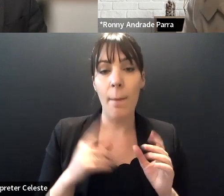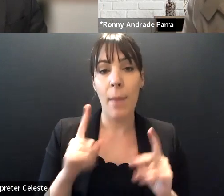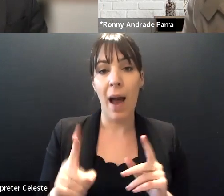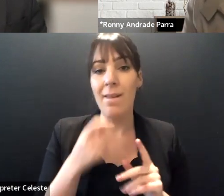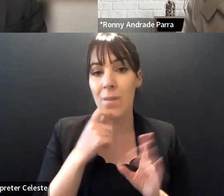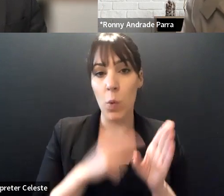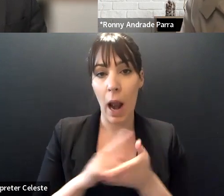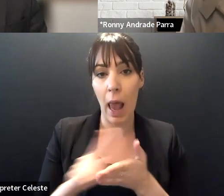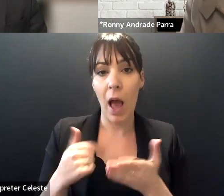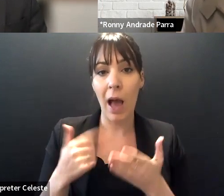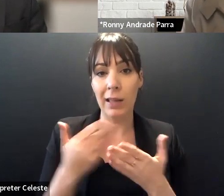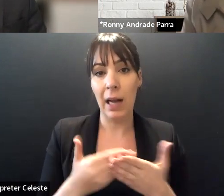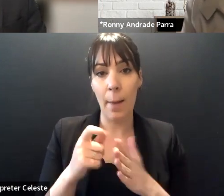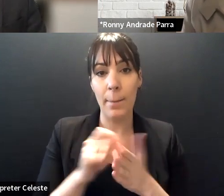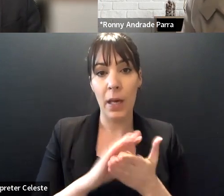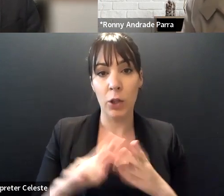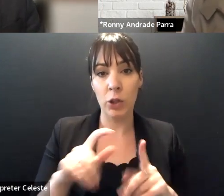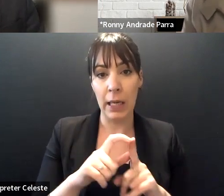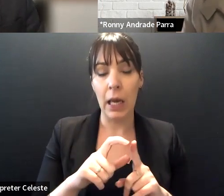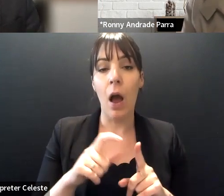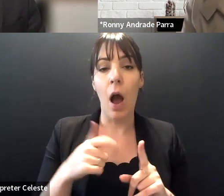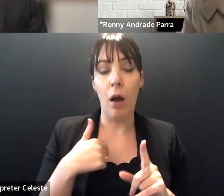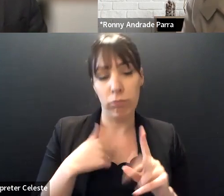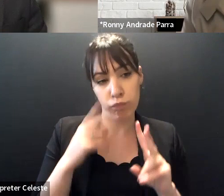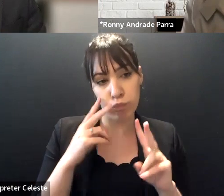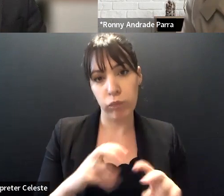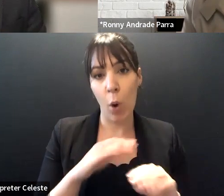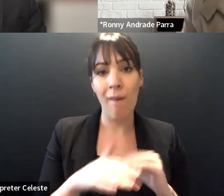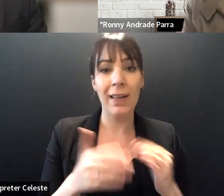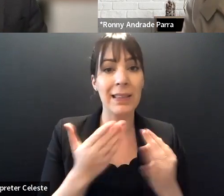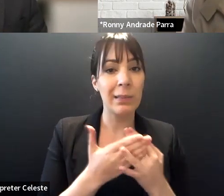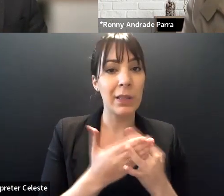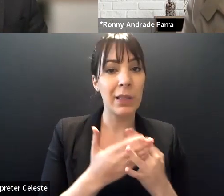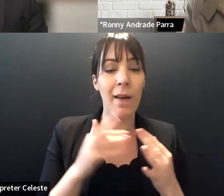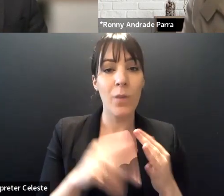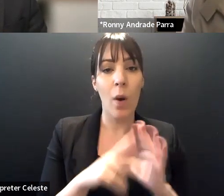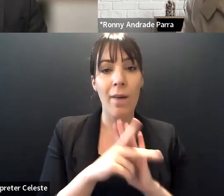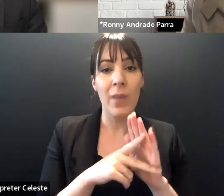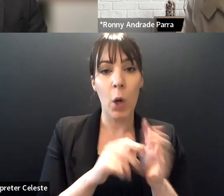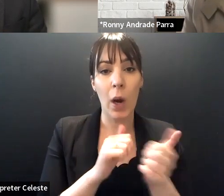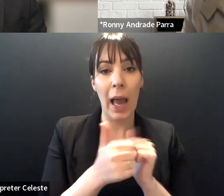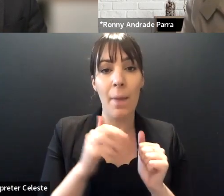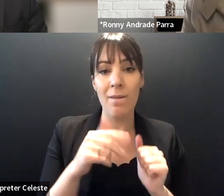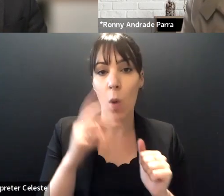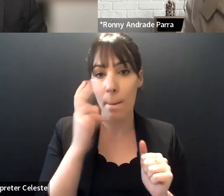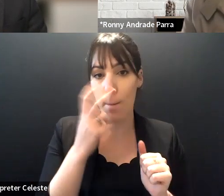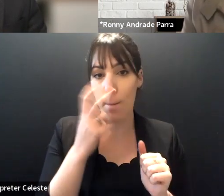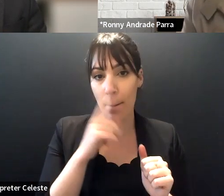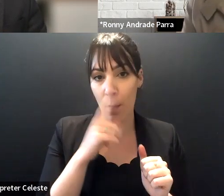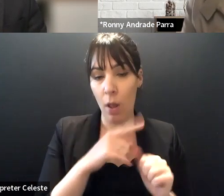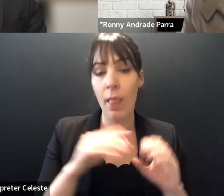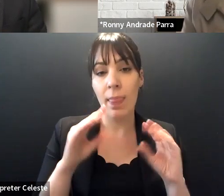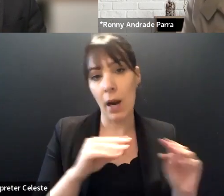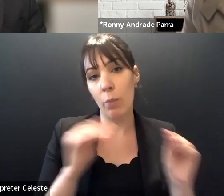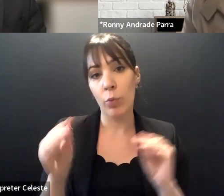did a PhD where I researched accessibility in video games for people who are blind. And then I came to RMIT to